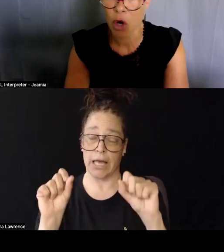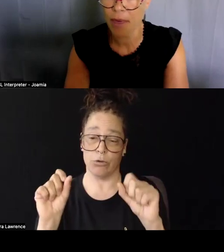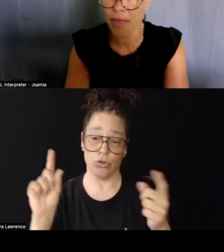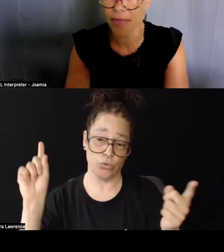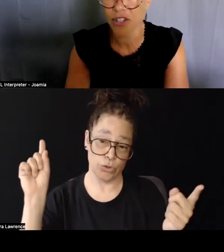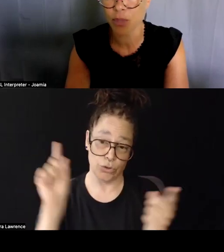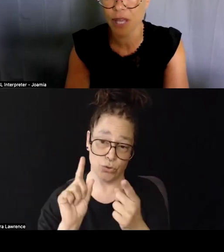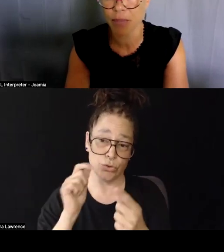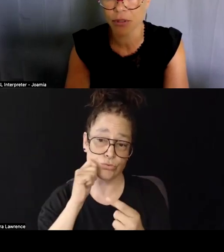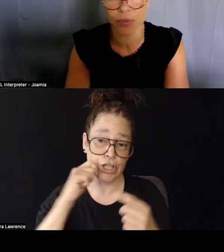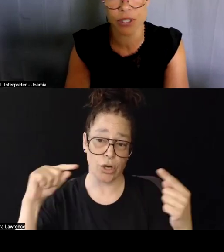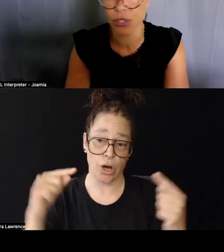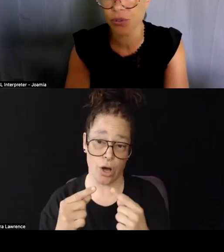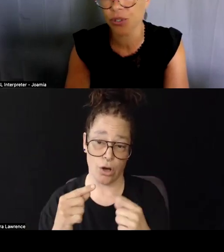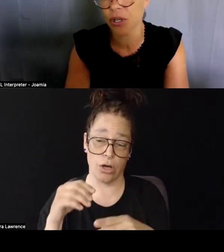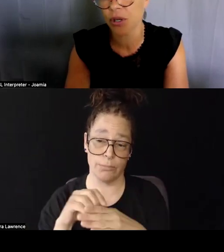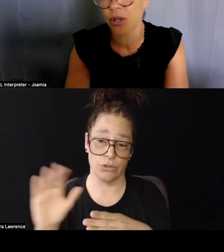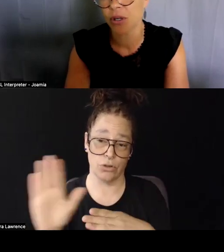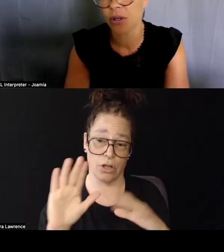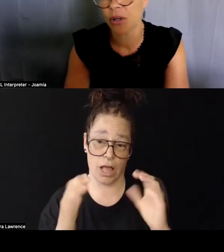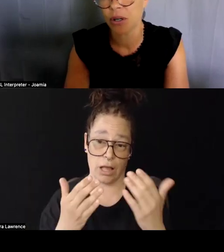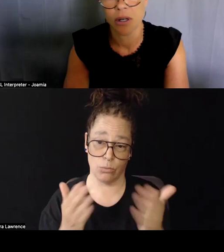I'm hoping that you'll be able to reduce